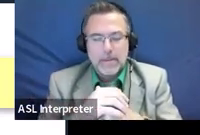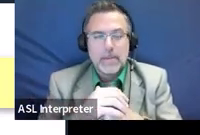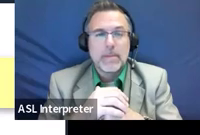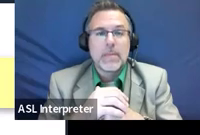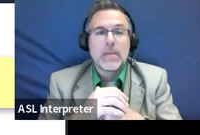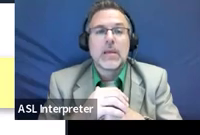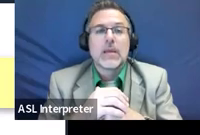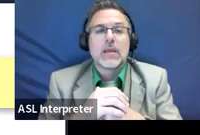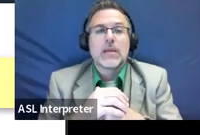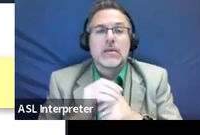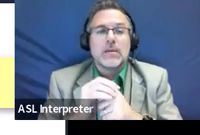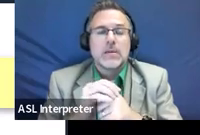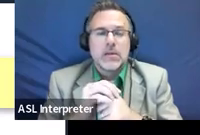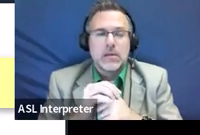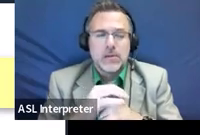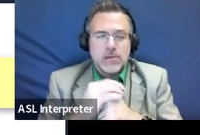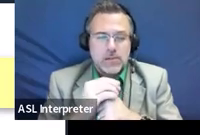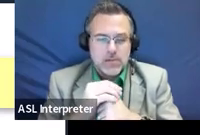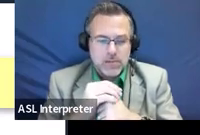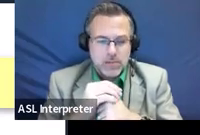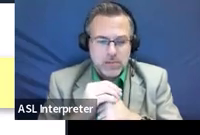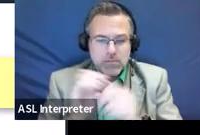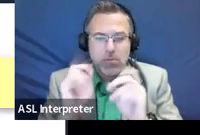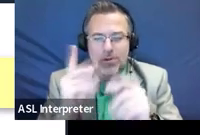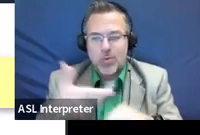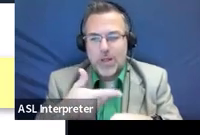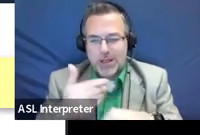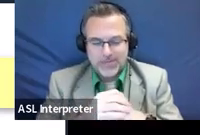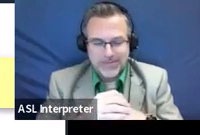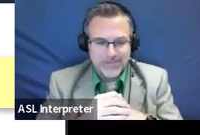Any other? Oh, I see some. Oh, no, thank you. You're welcome.